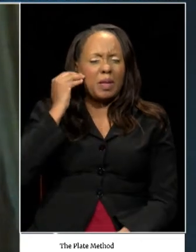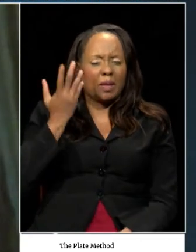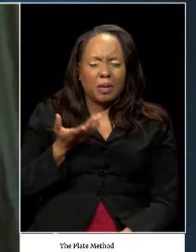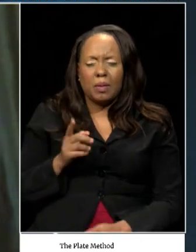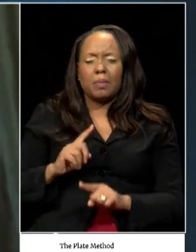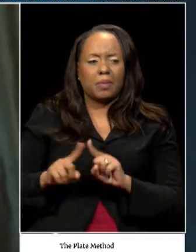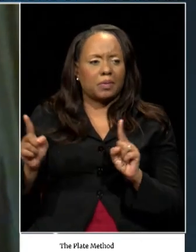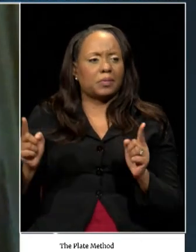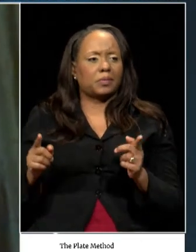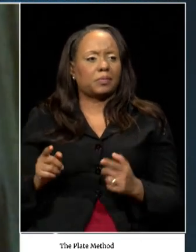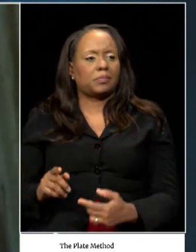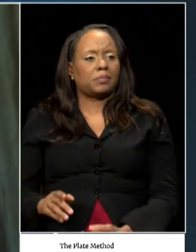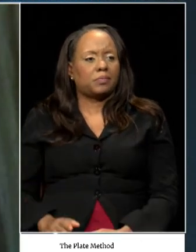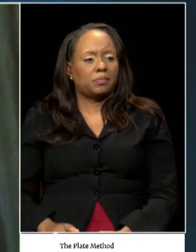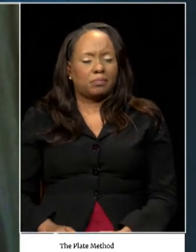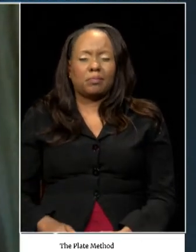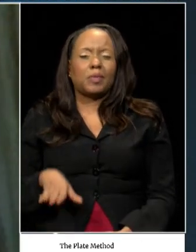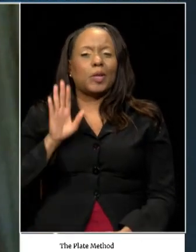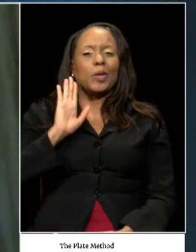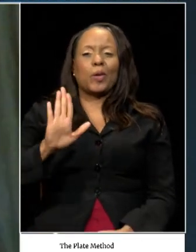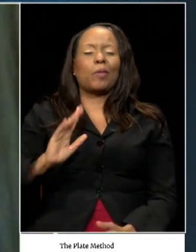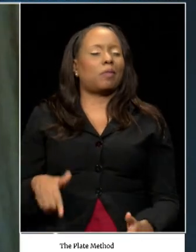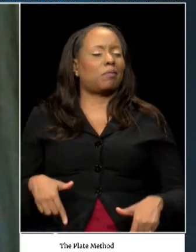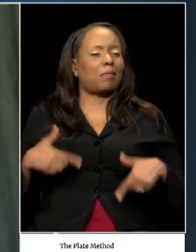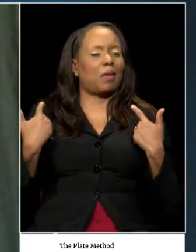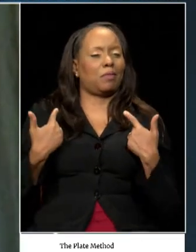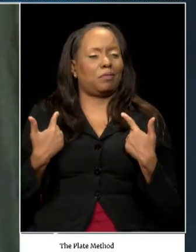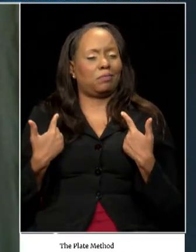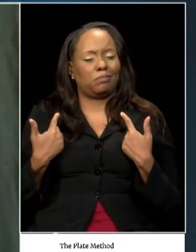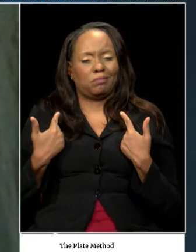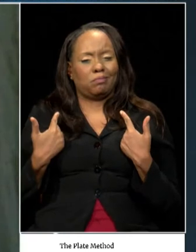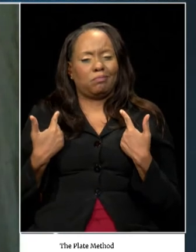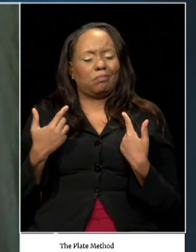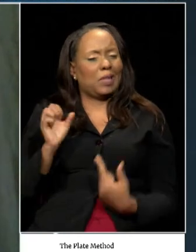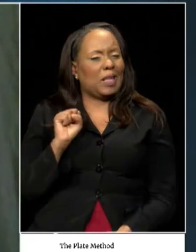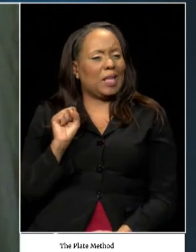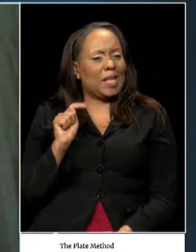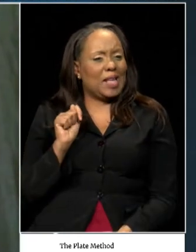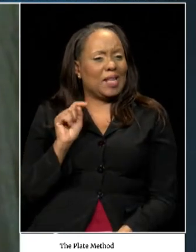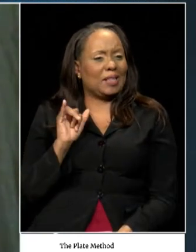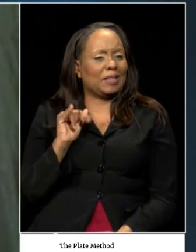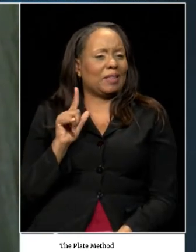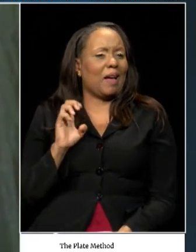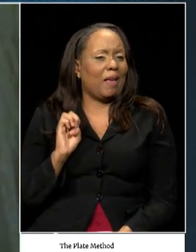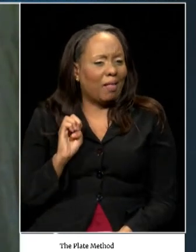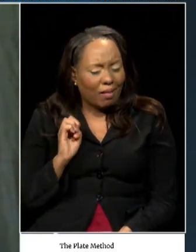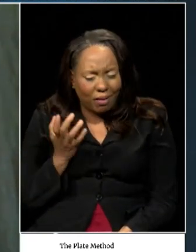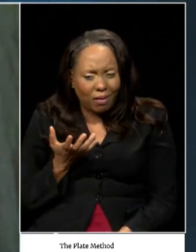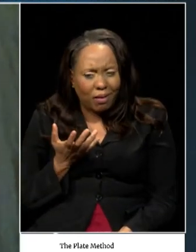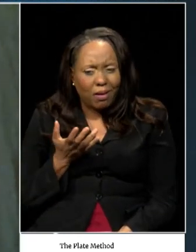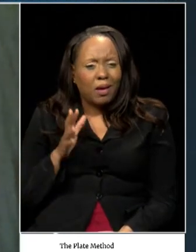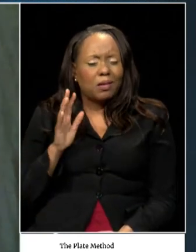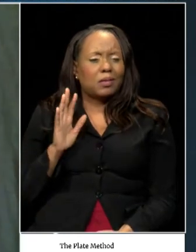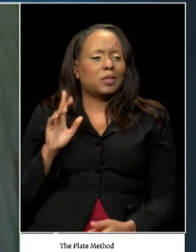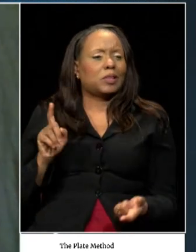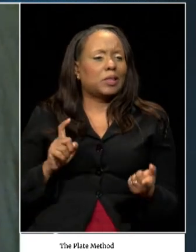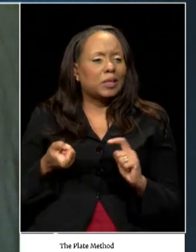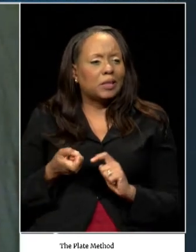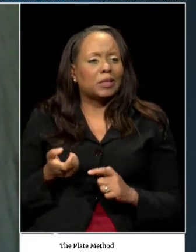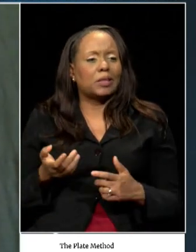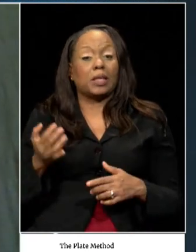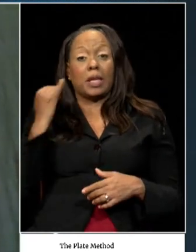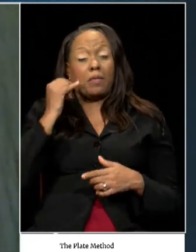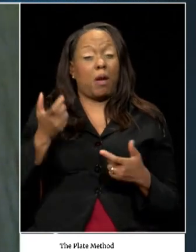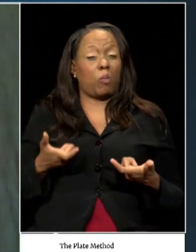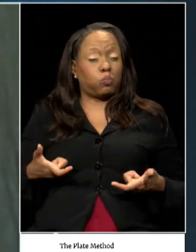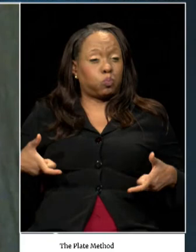usually to address the lifestyle changes first of all. So if patients are overweight, we